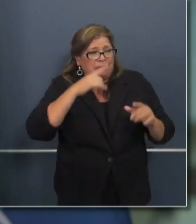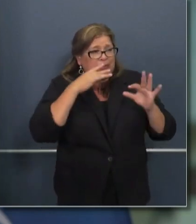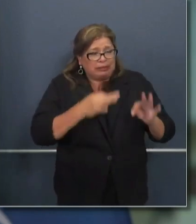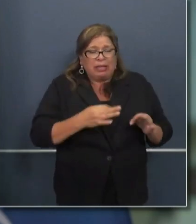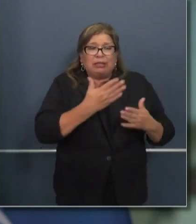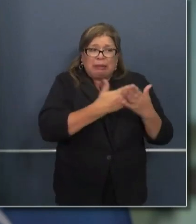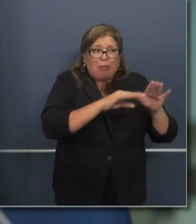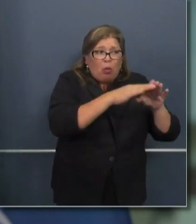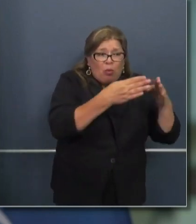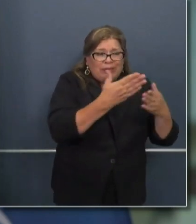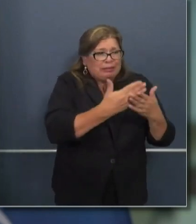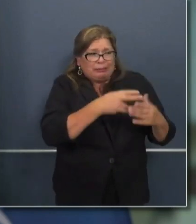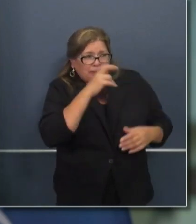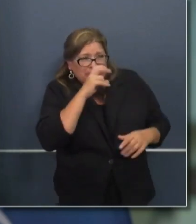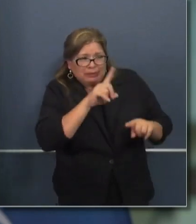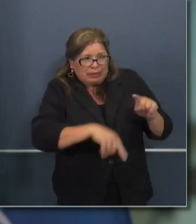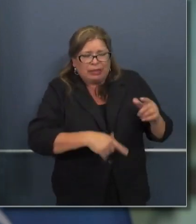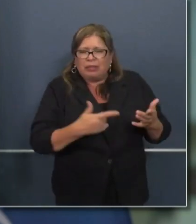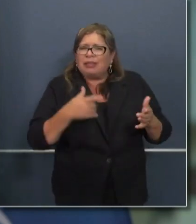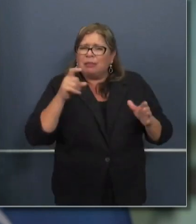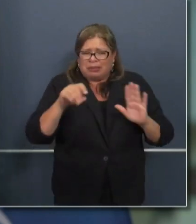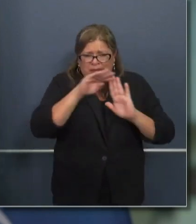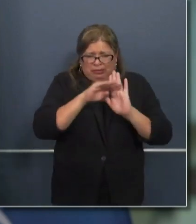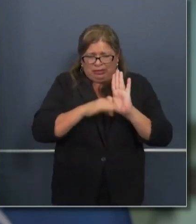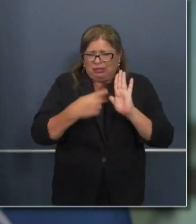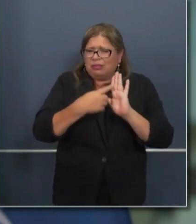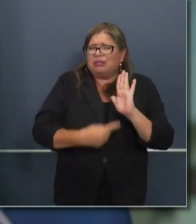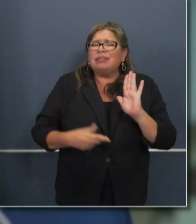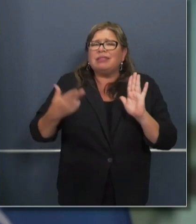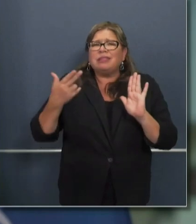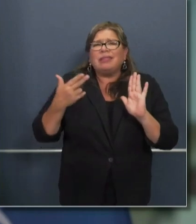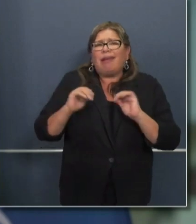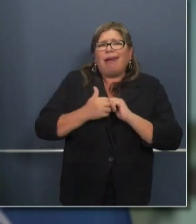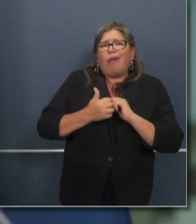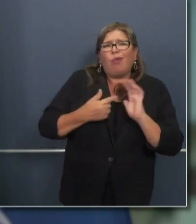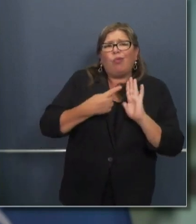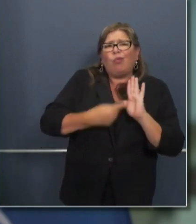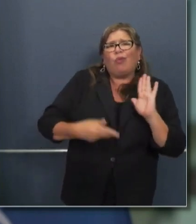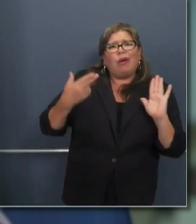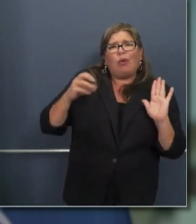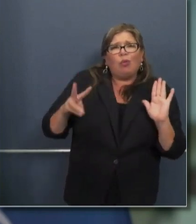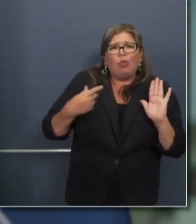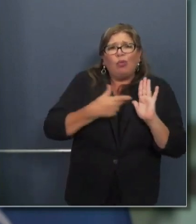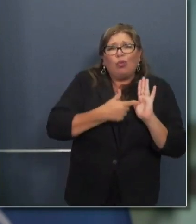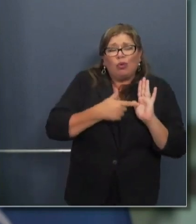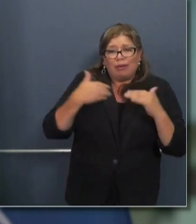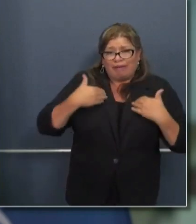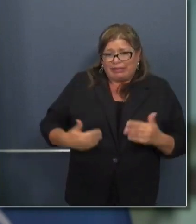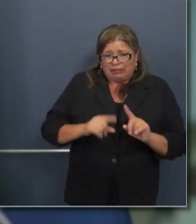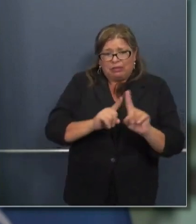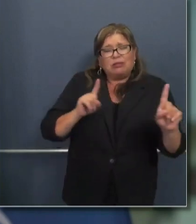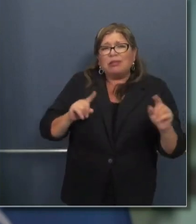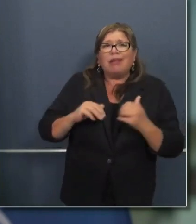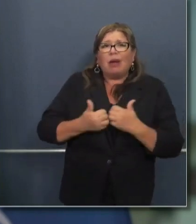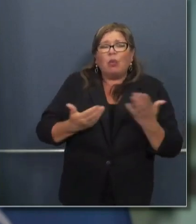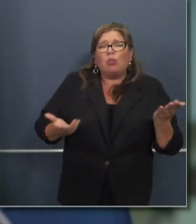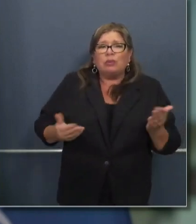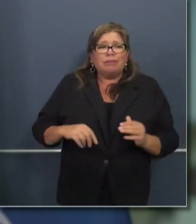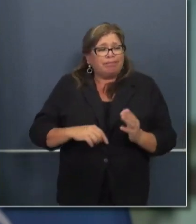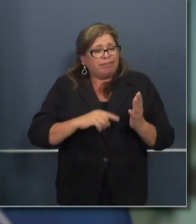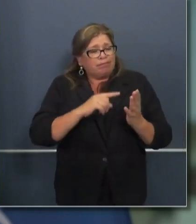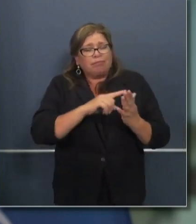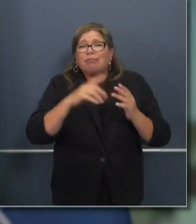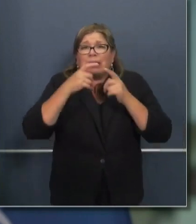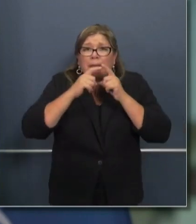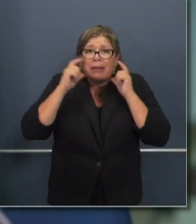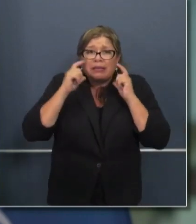distancing can be advanced. And now we have put out what exists for many local governments, and that was guidelines